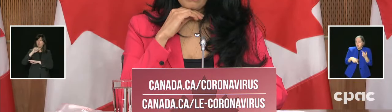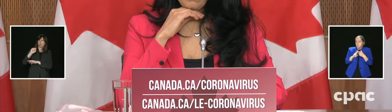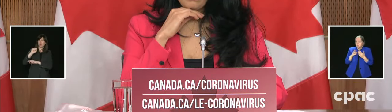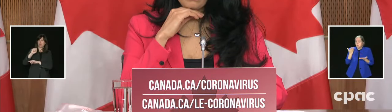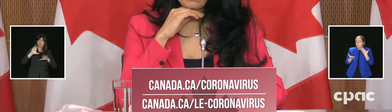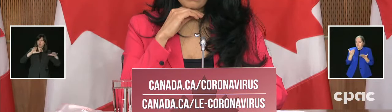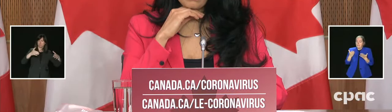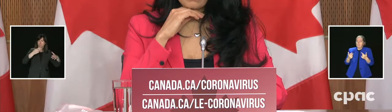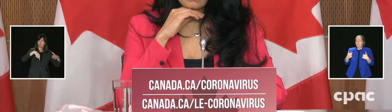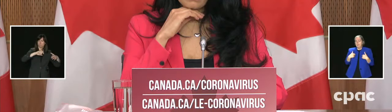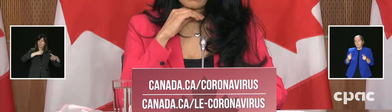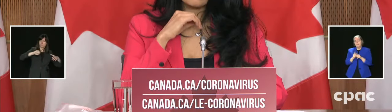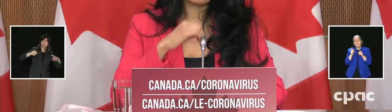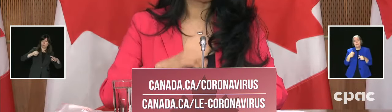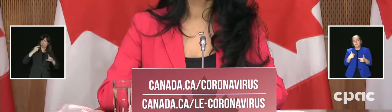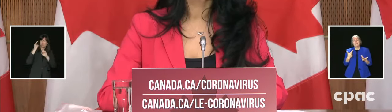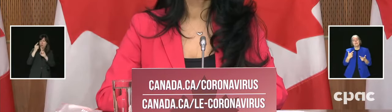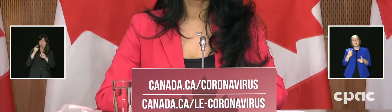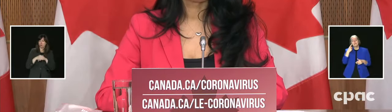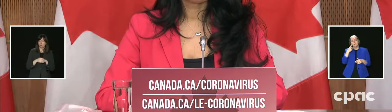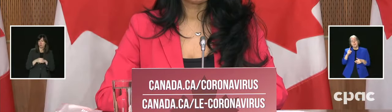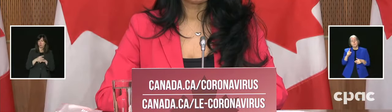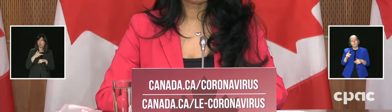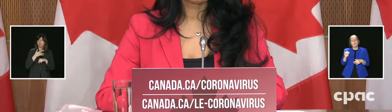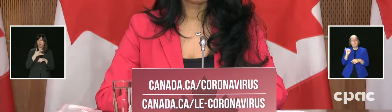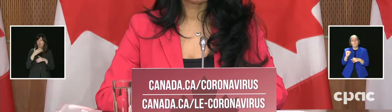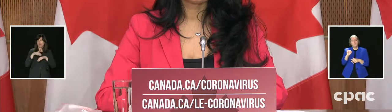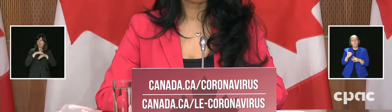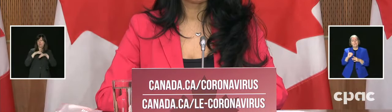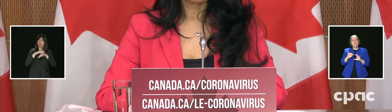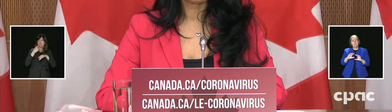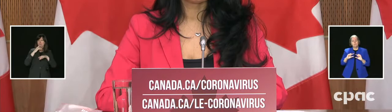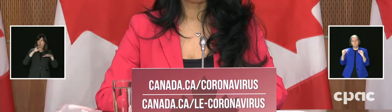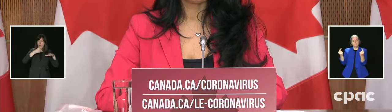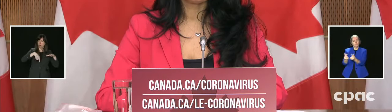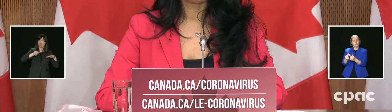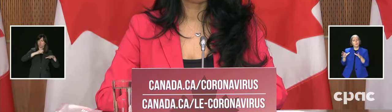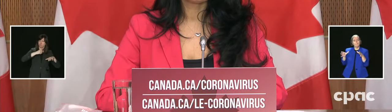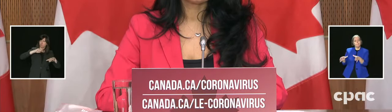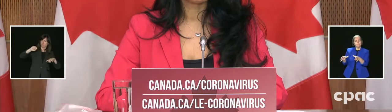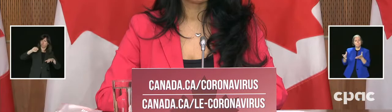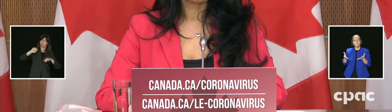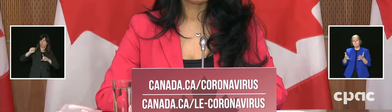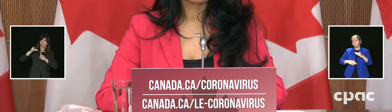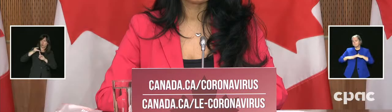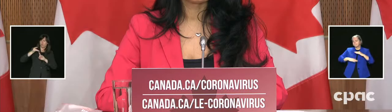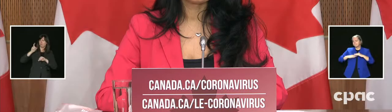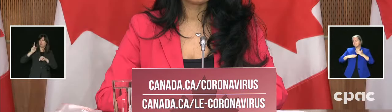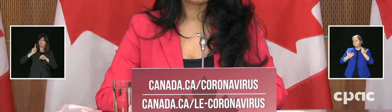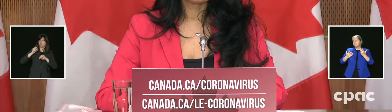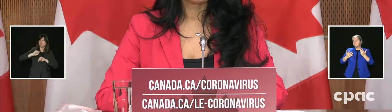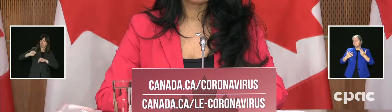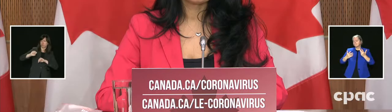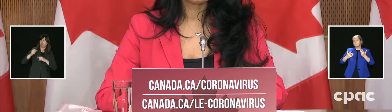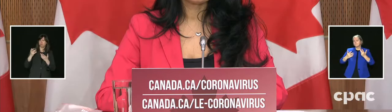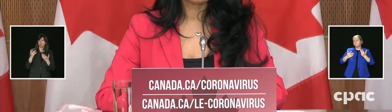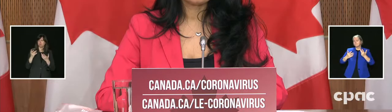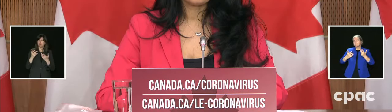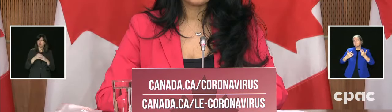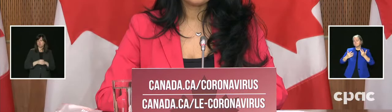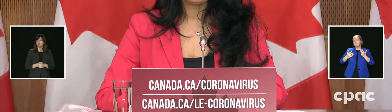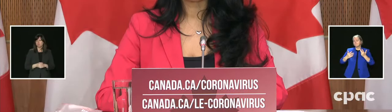mind that you think, that this would be the threshold for herd immunity amongst the Canadian population in terms of getting a